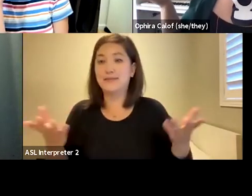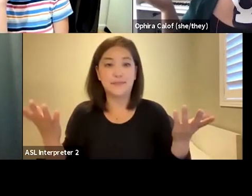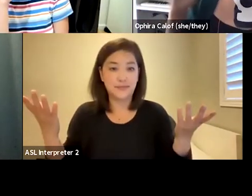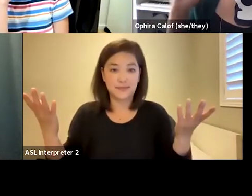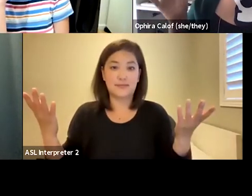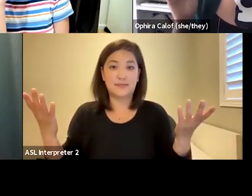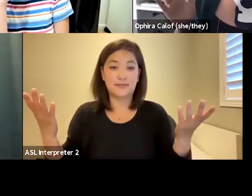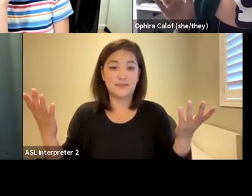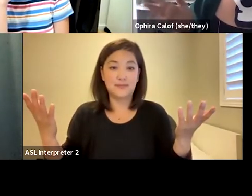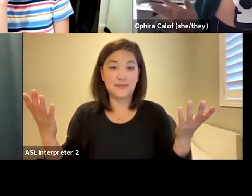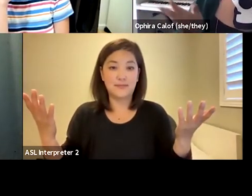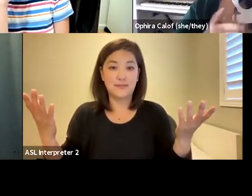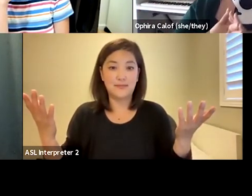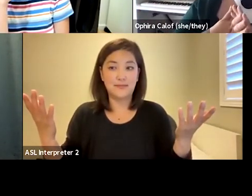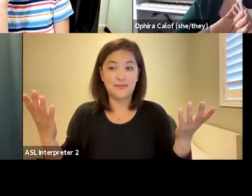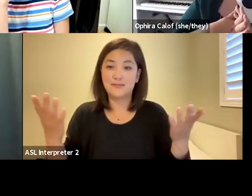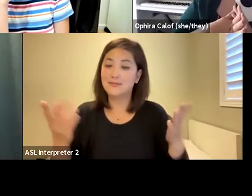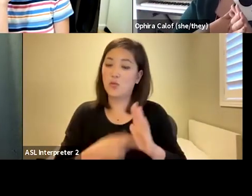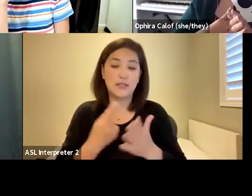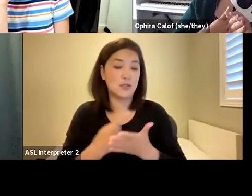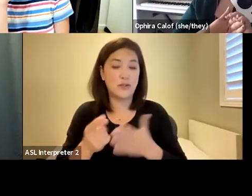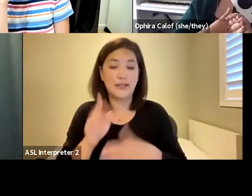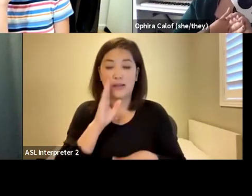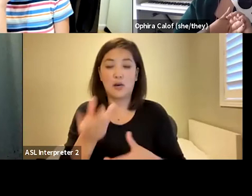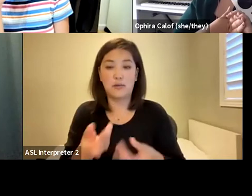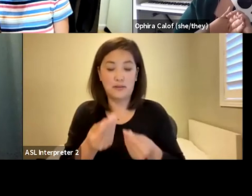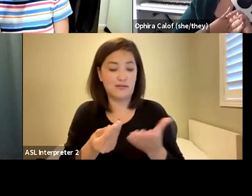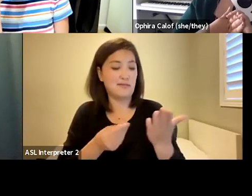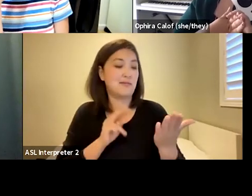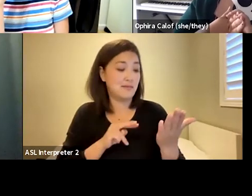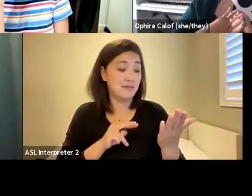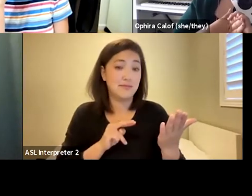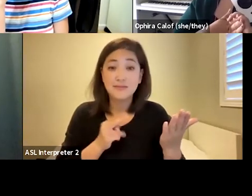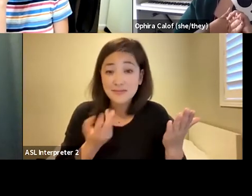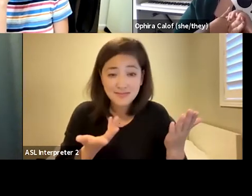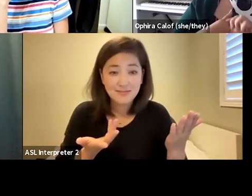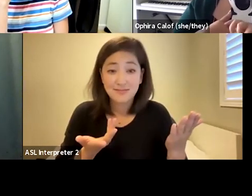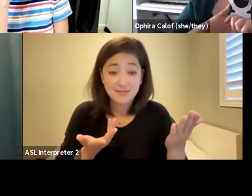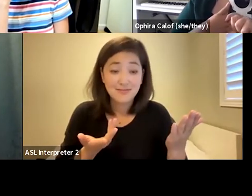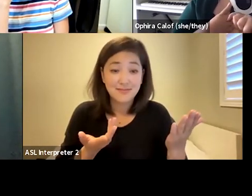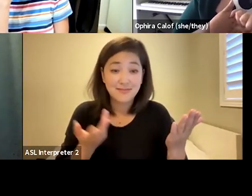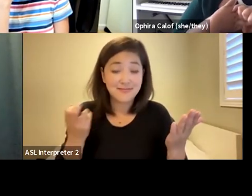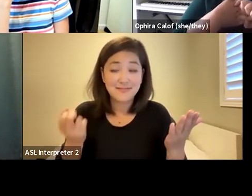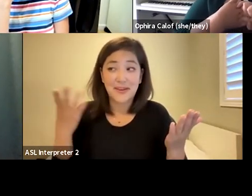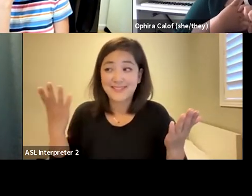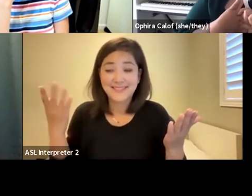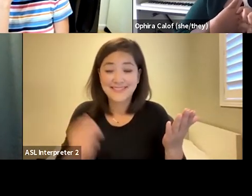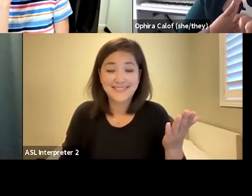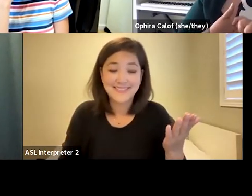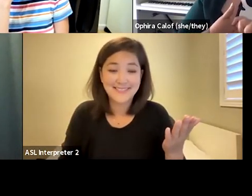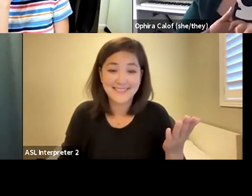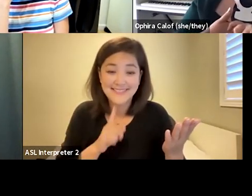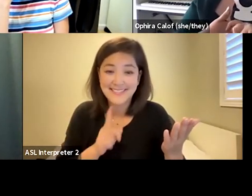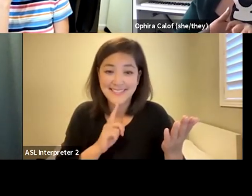All the time, once a week, I'm telling you. And I kind of look at it and I go, okay, all